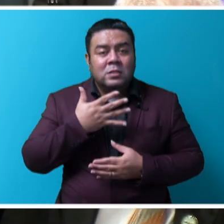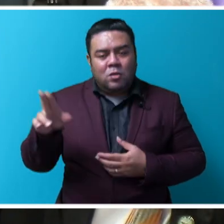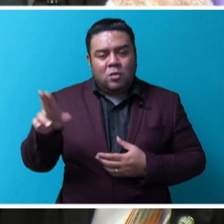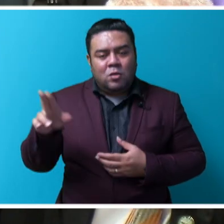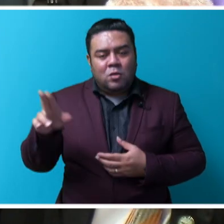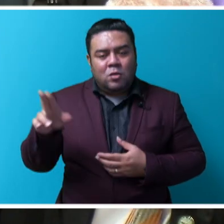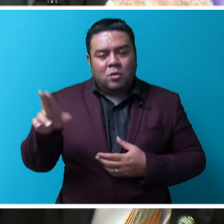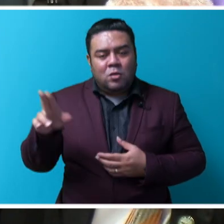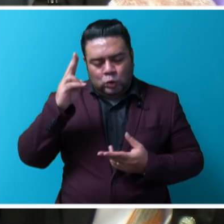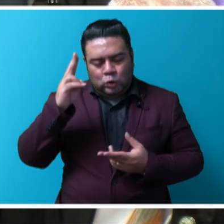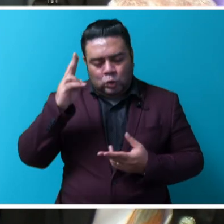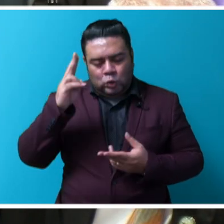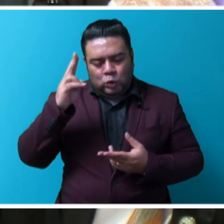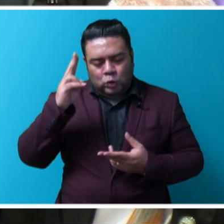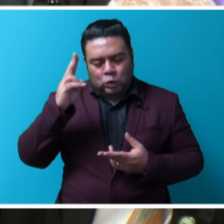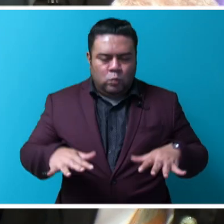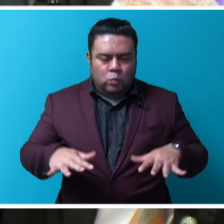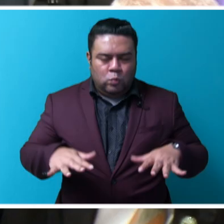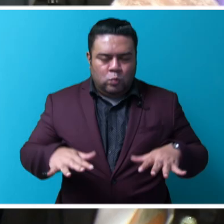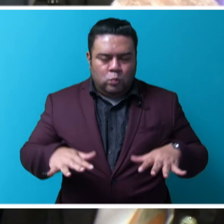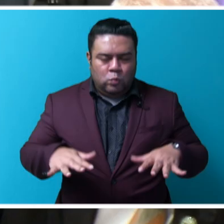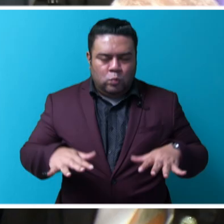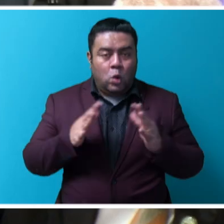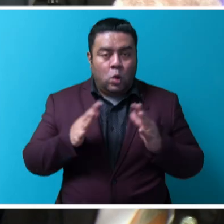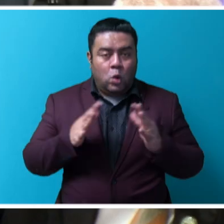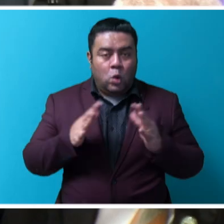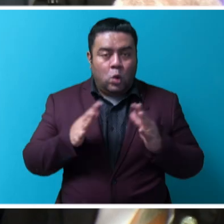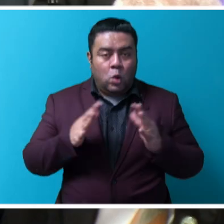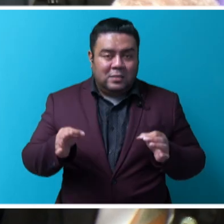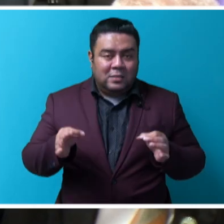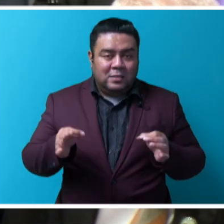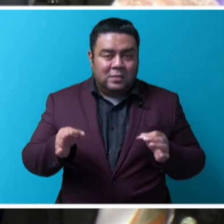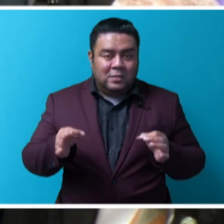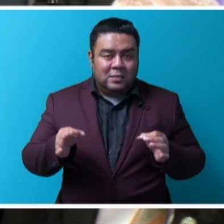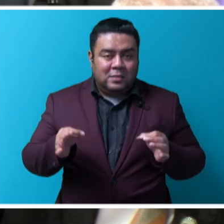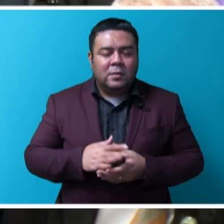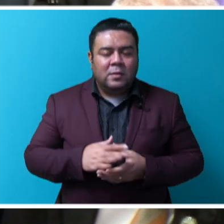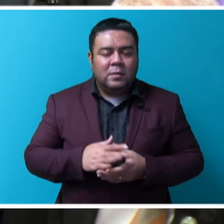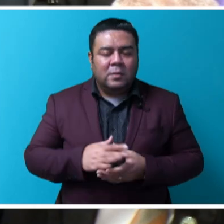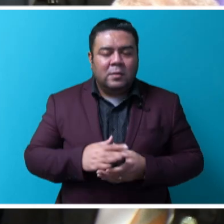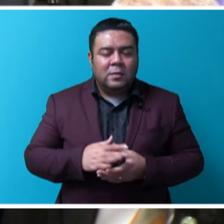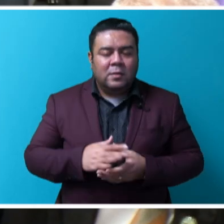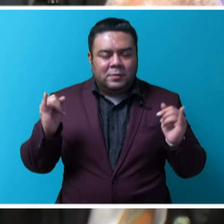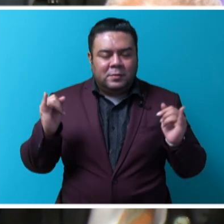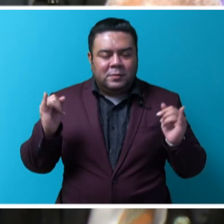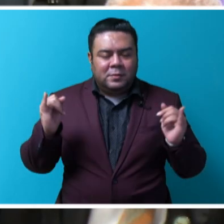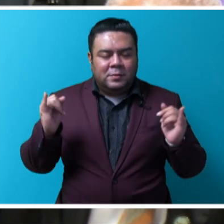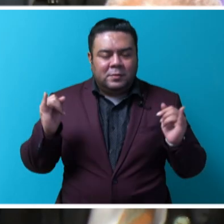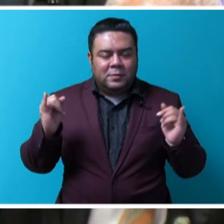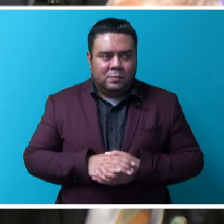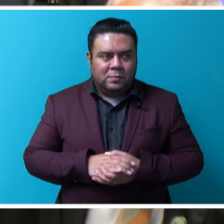need investors, both local and foreign, to equally respect the laws of Fiji and do their part. Mr. Speaker, sir, we have been